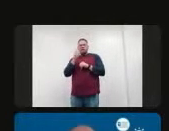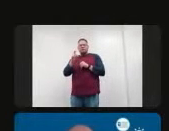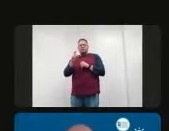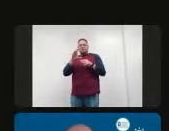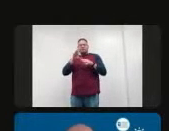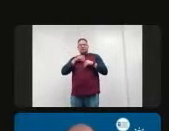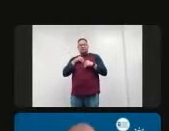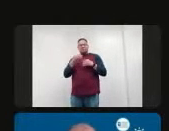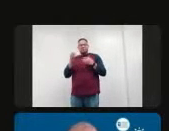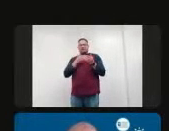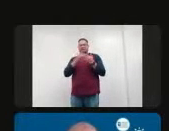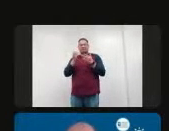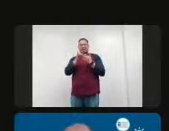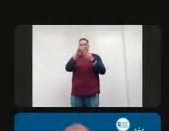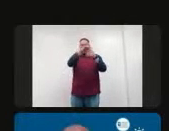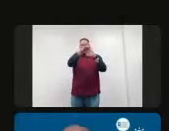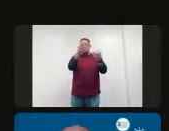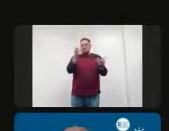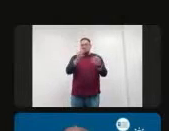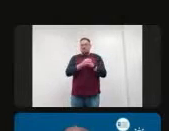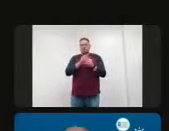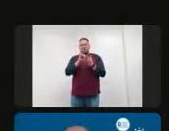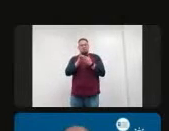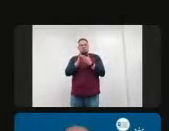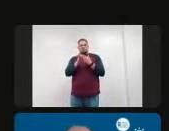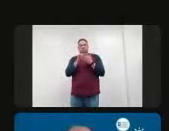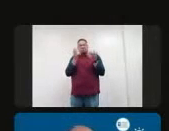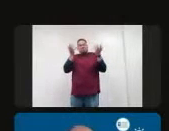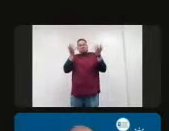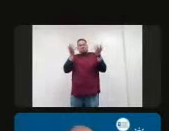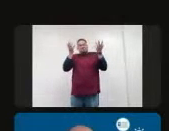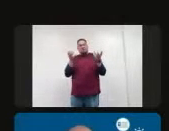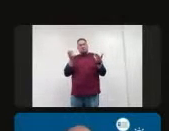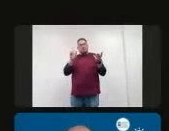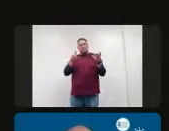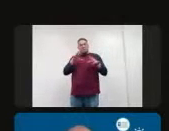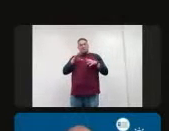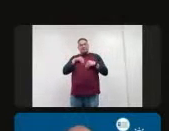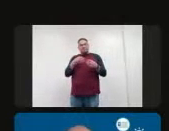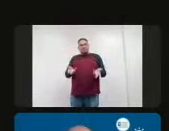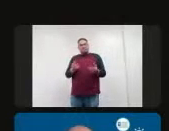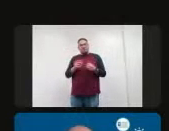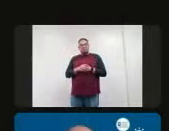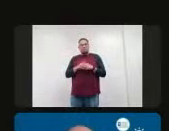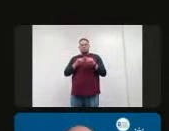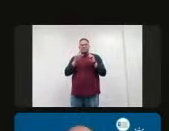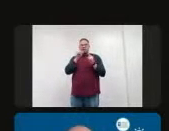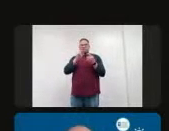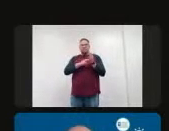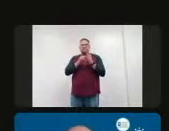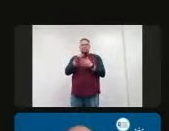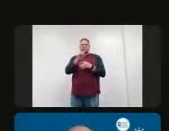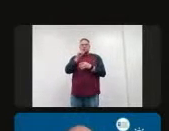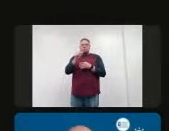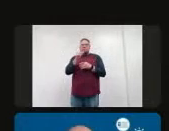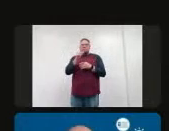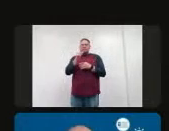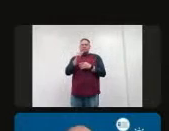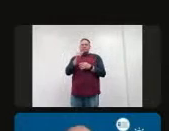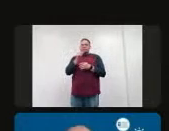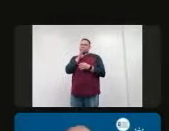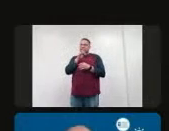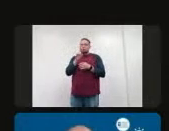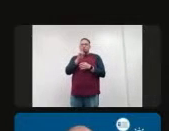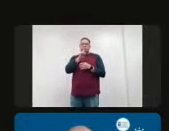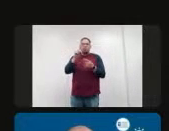whatever the majority. That's the beauty of democracy, is you accept the majority. But doesn't mean you don't speak truth to power and